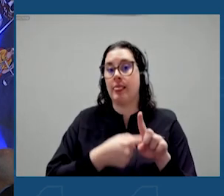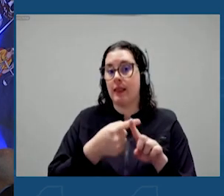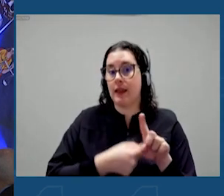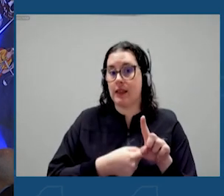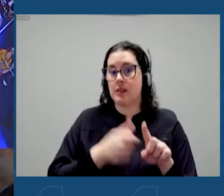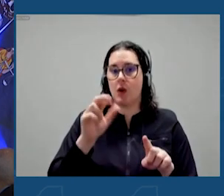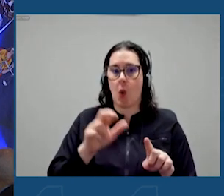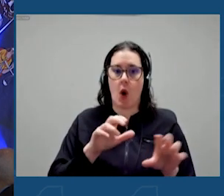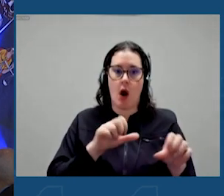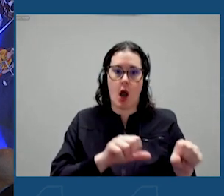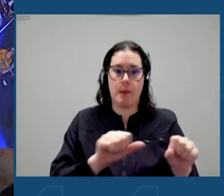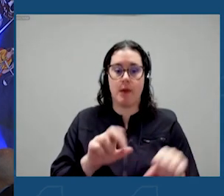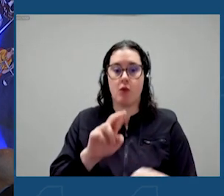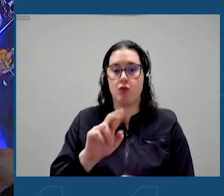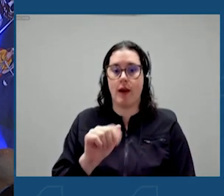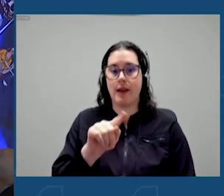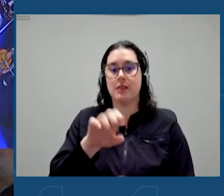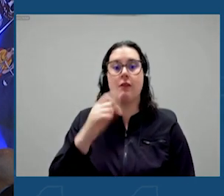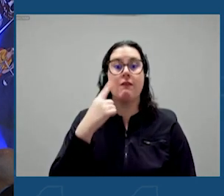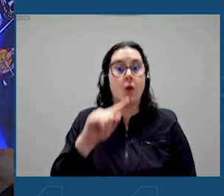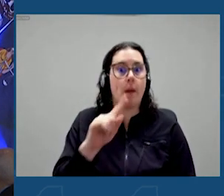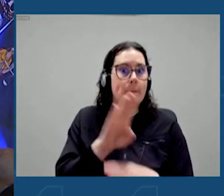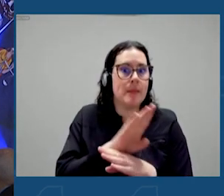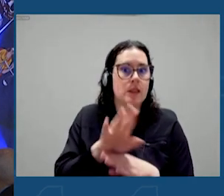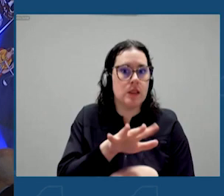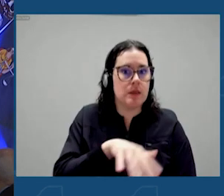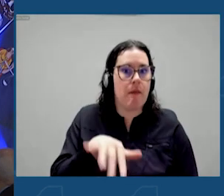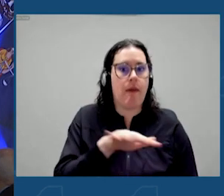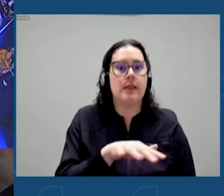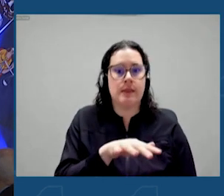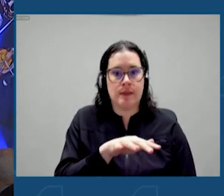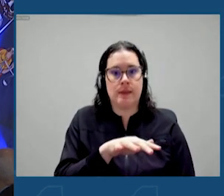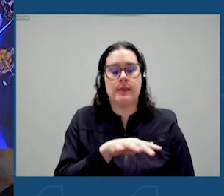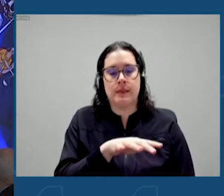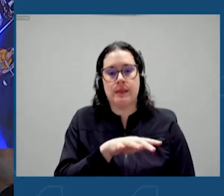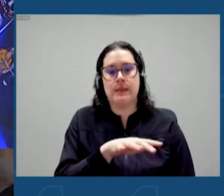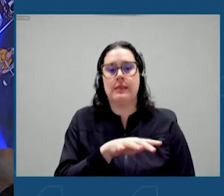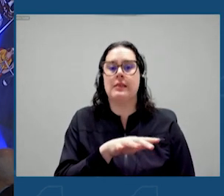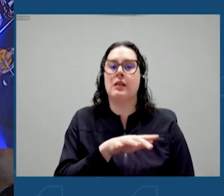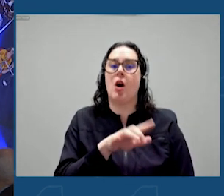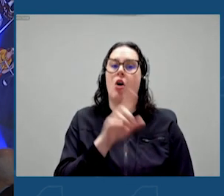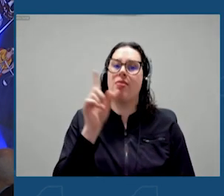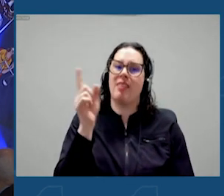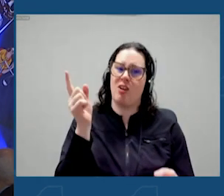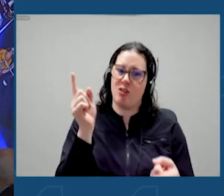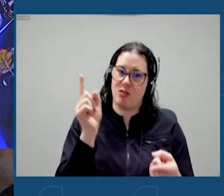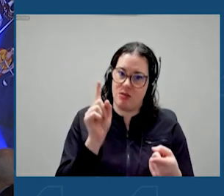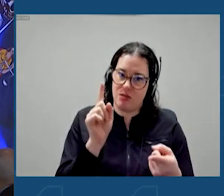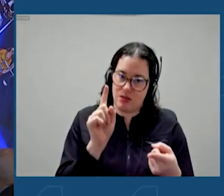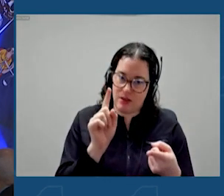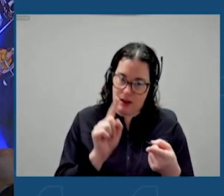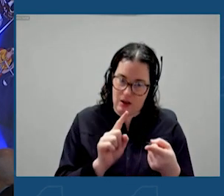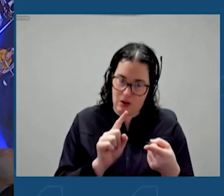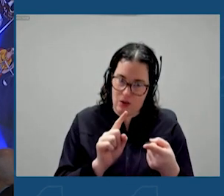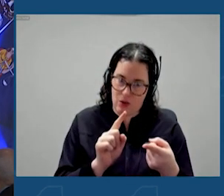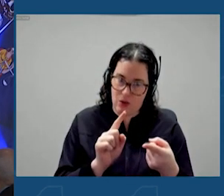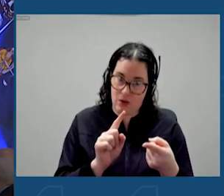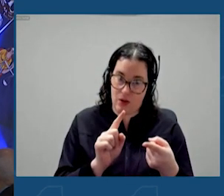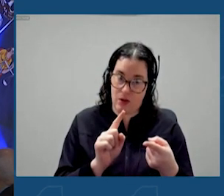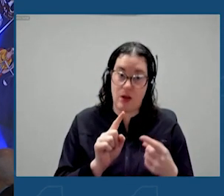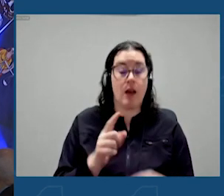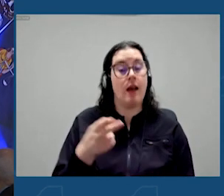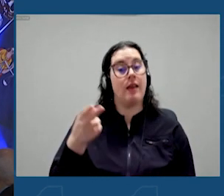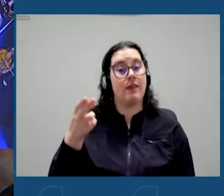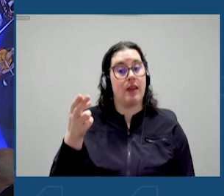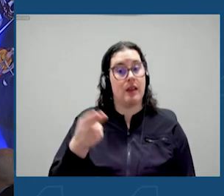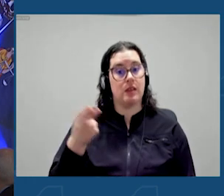rates for commercial space are down, they're double the historical average over the